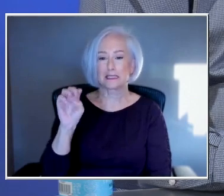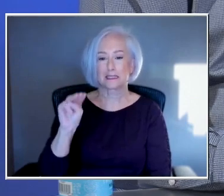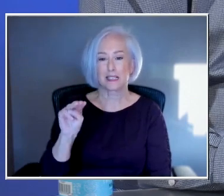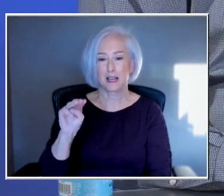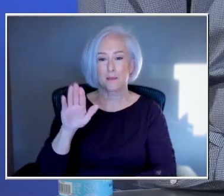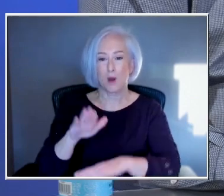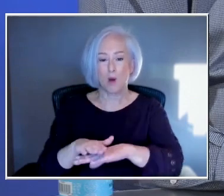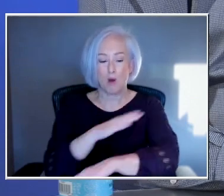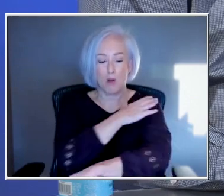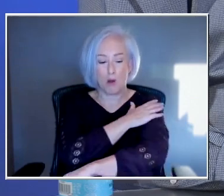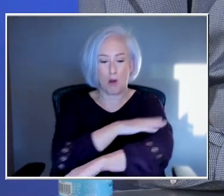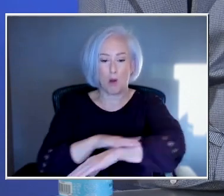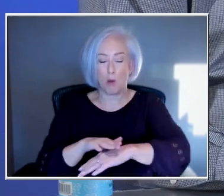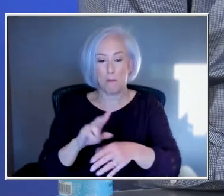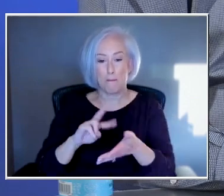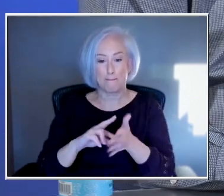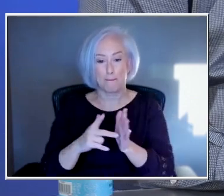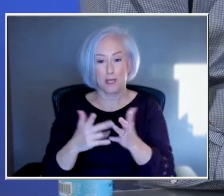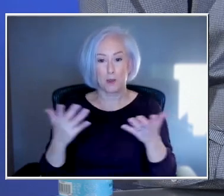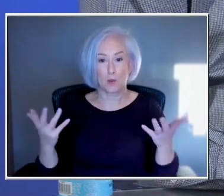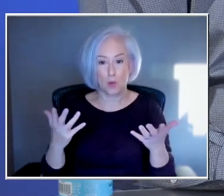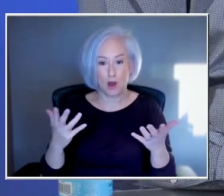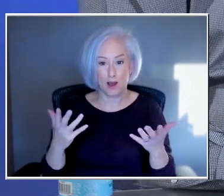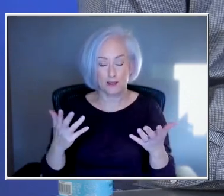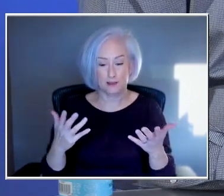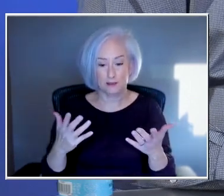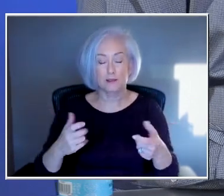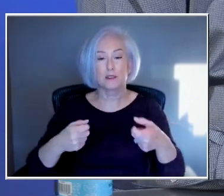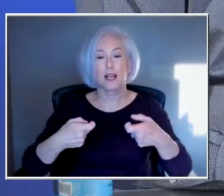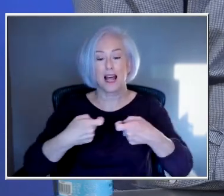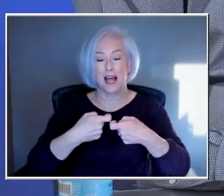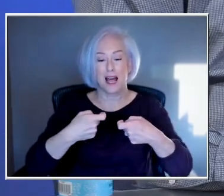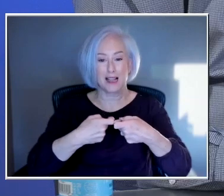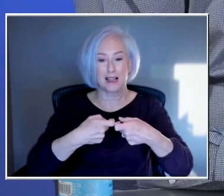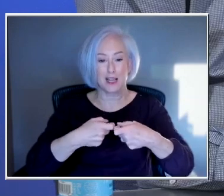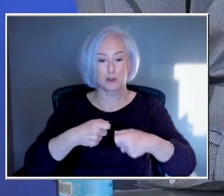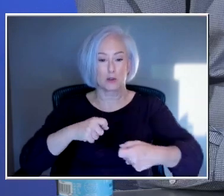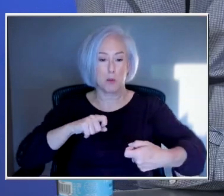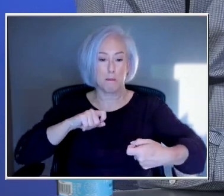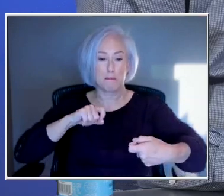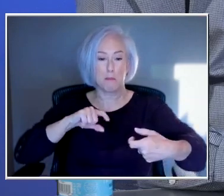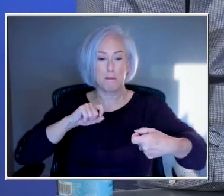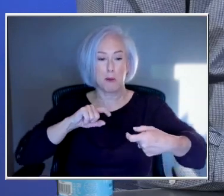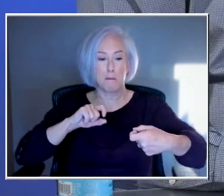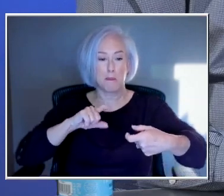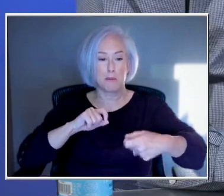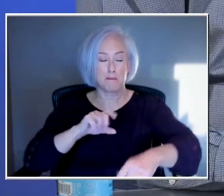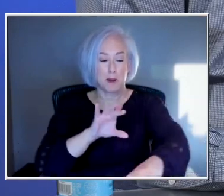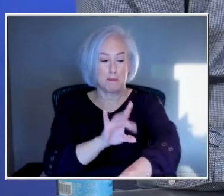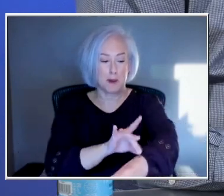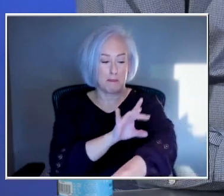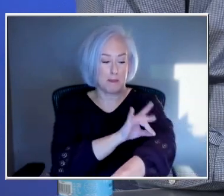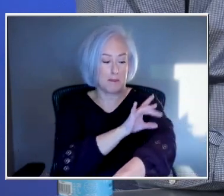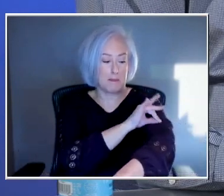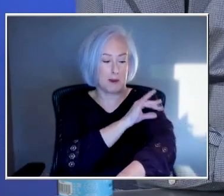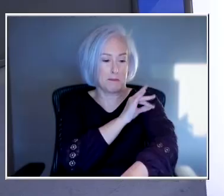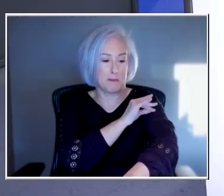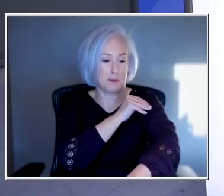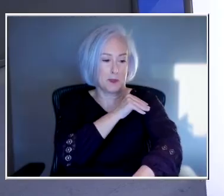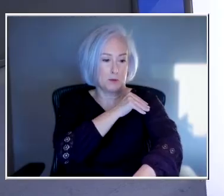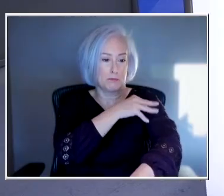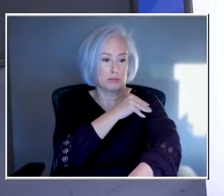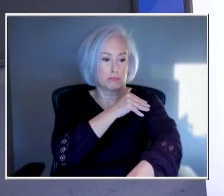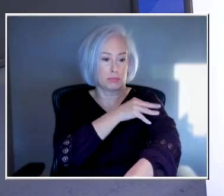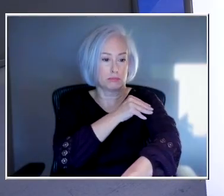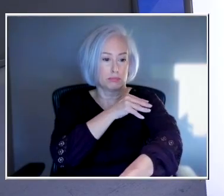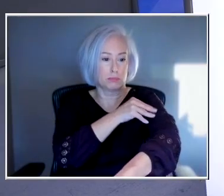which is using electrical pulses. Part of your therapy? Yeah.